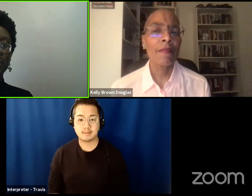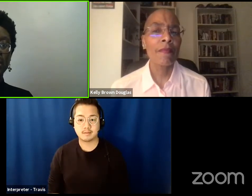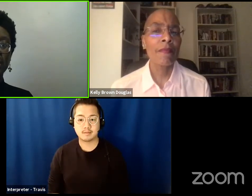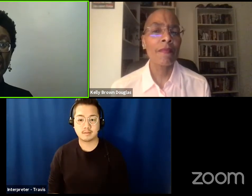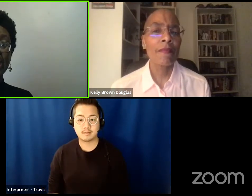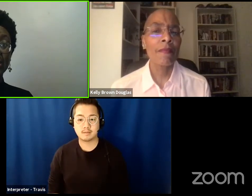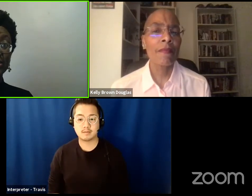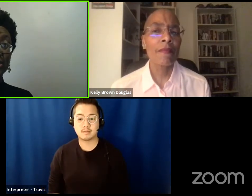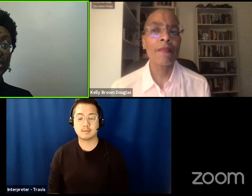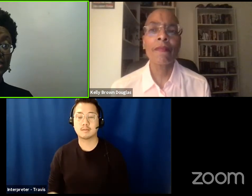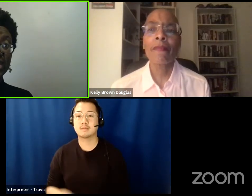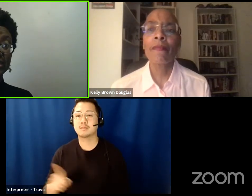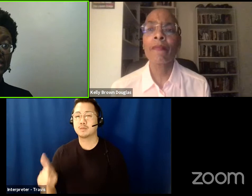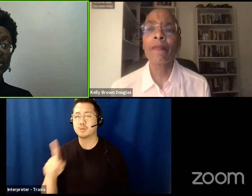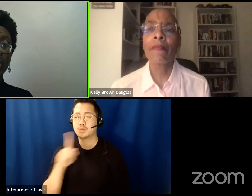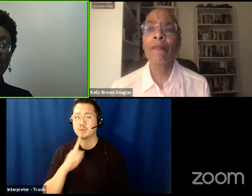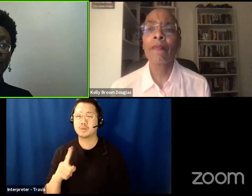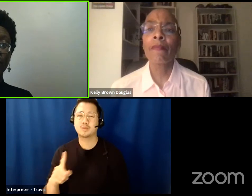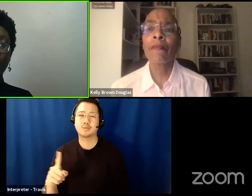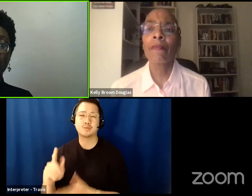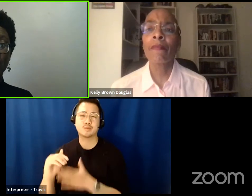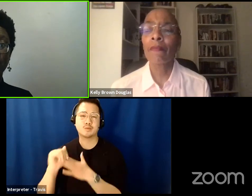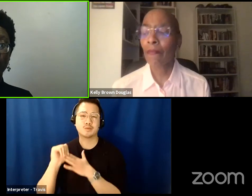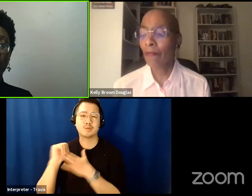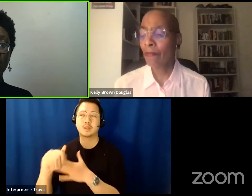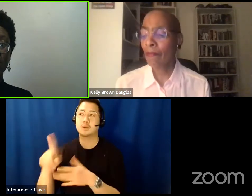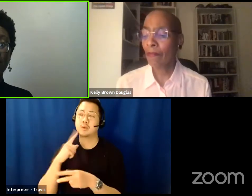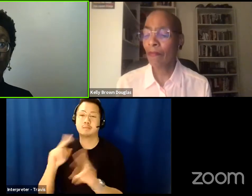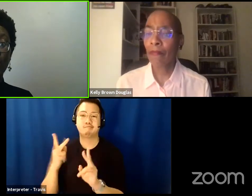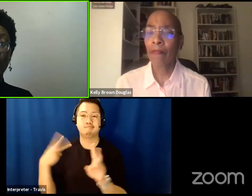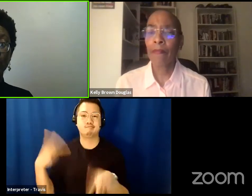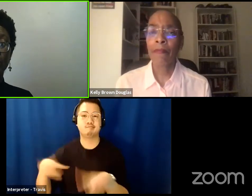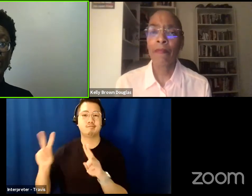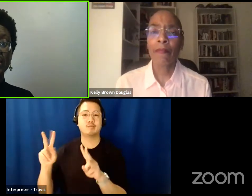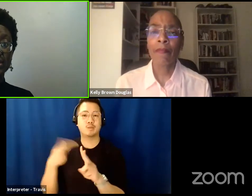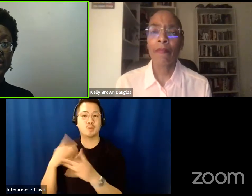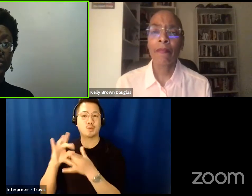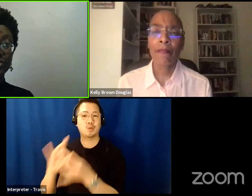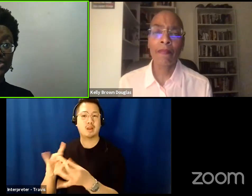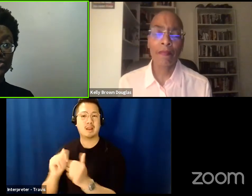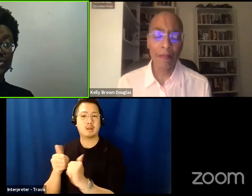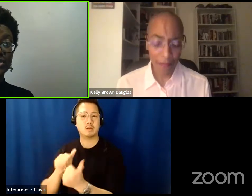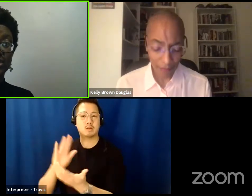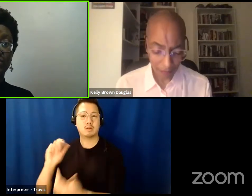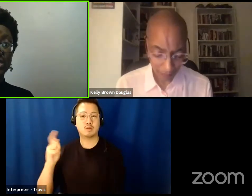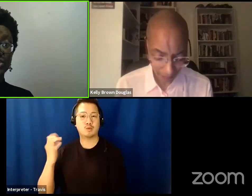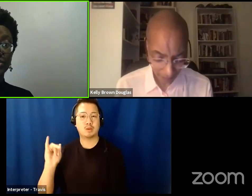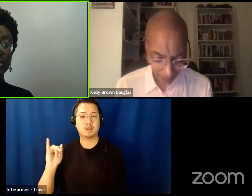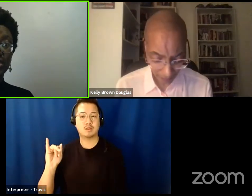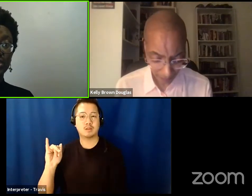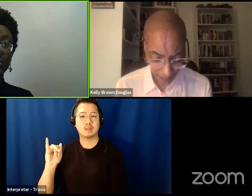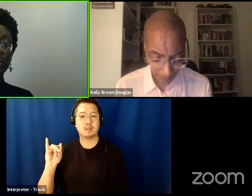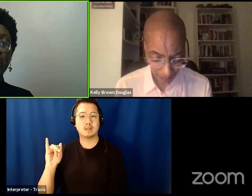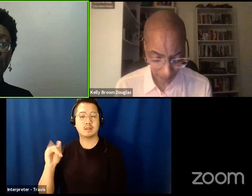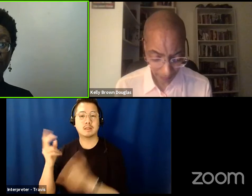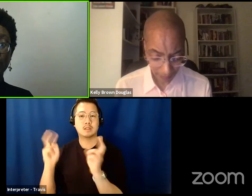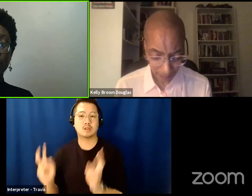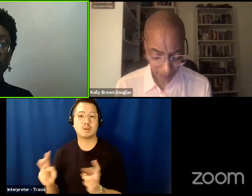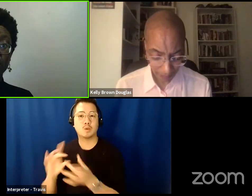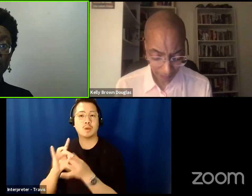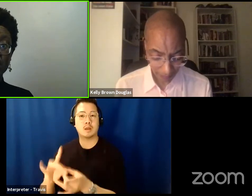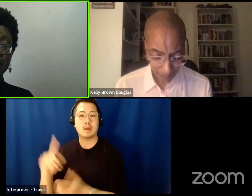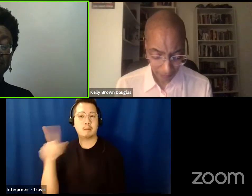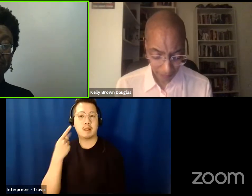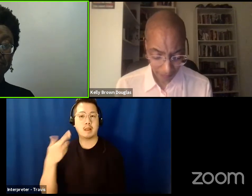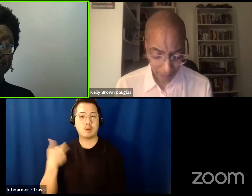She has been a pioneering and highly sought after voice in regard to addressing sexual issues in relation to the Black